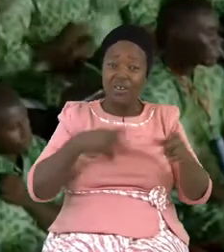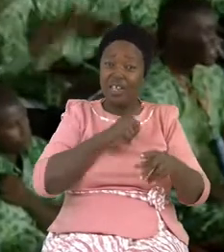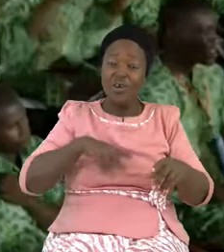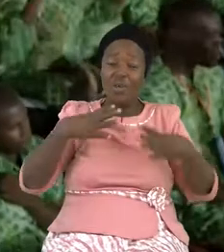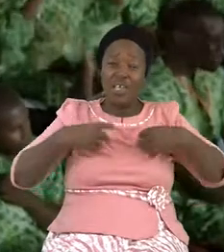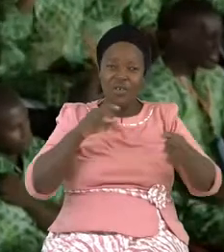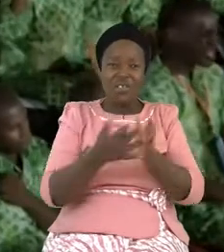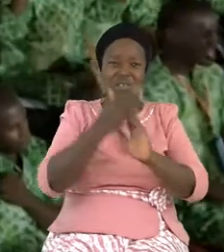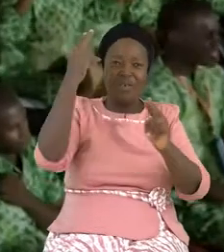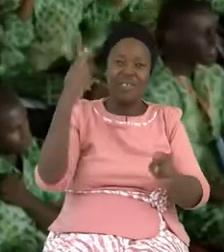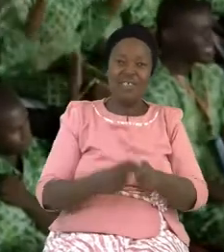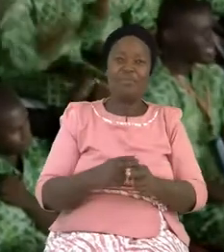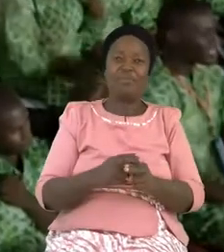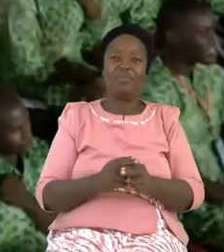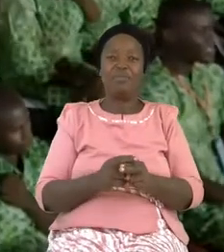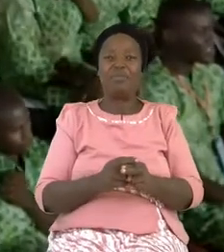name.